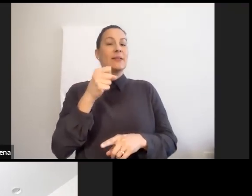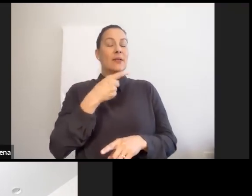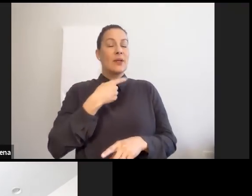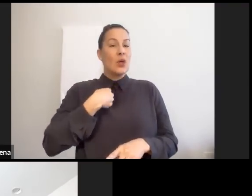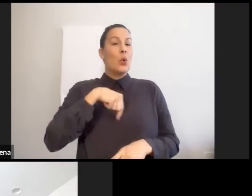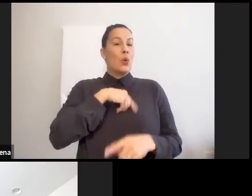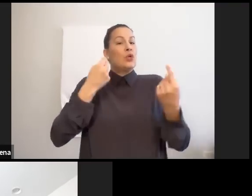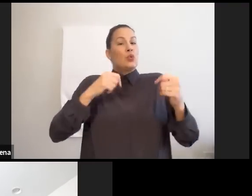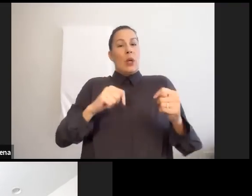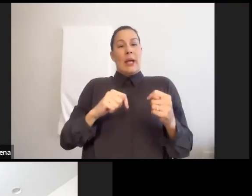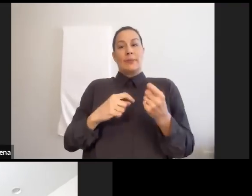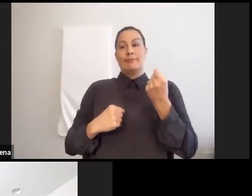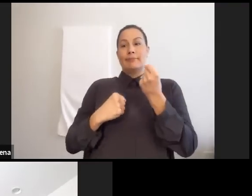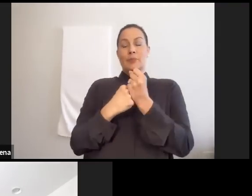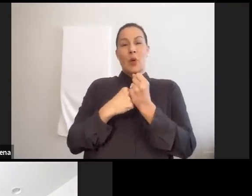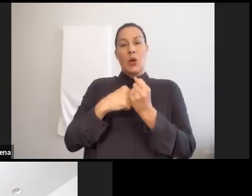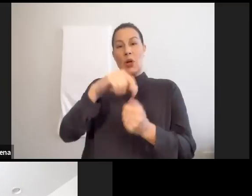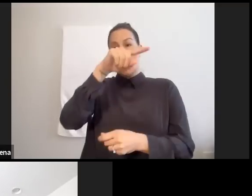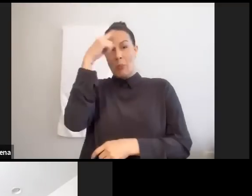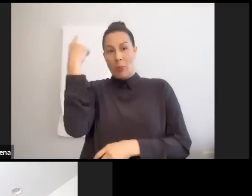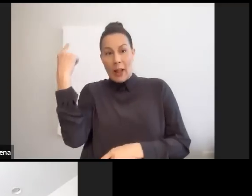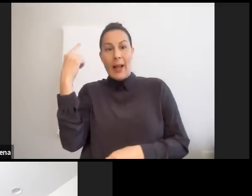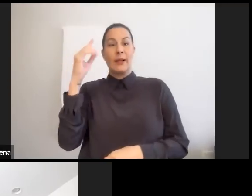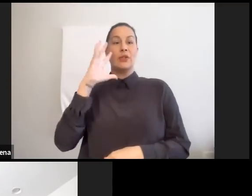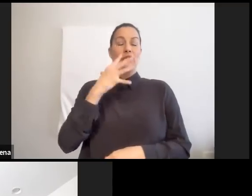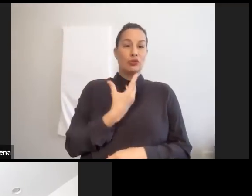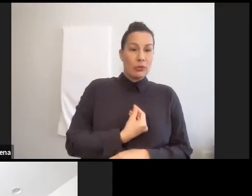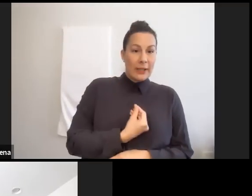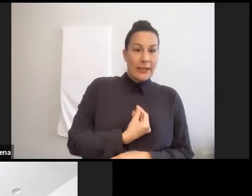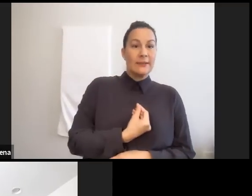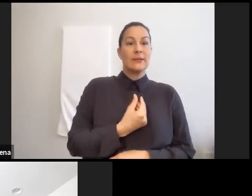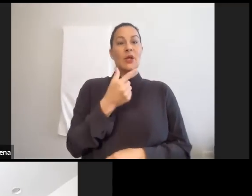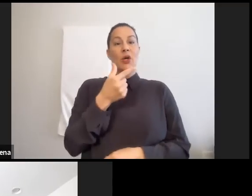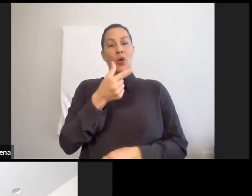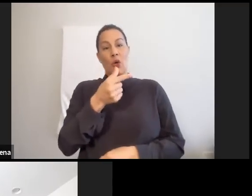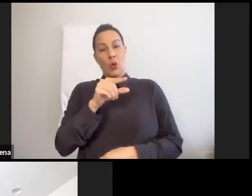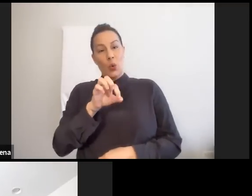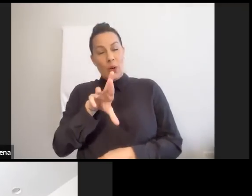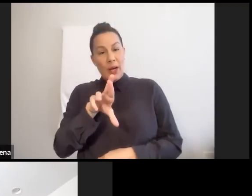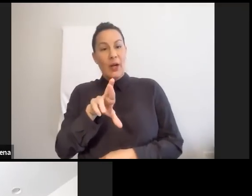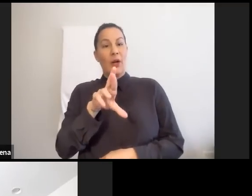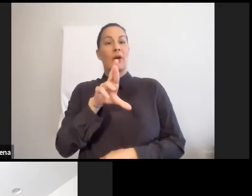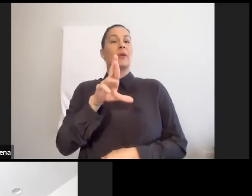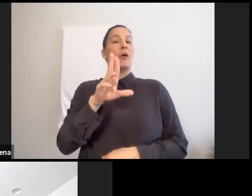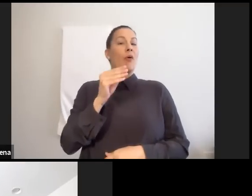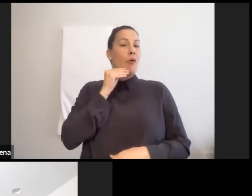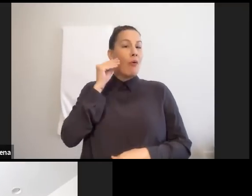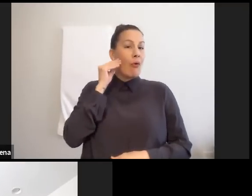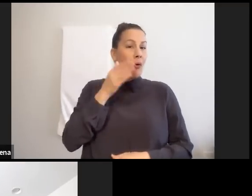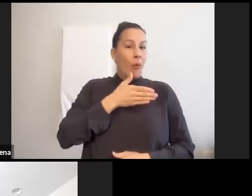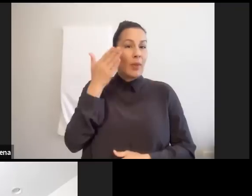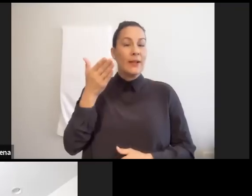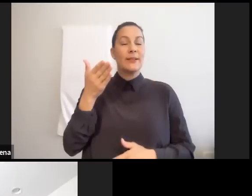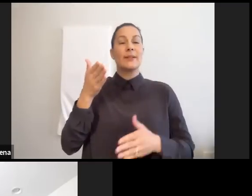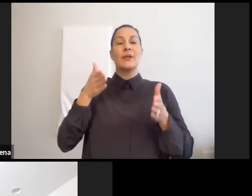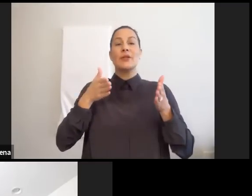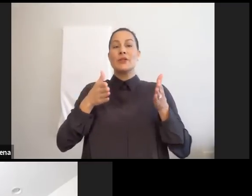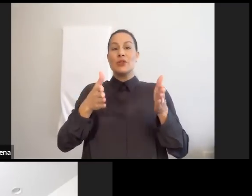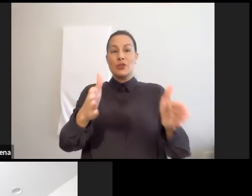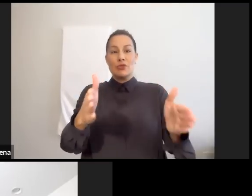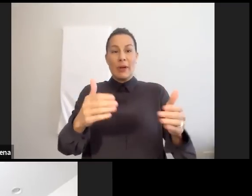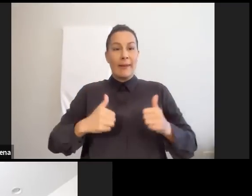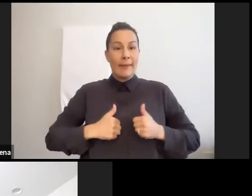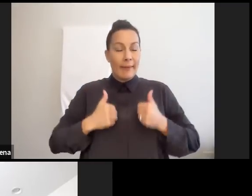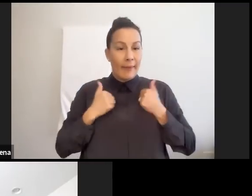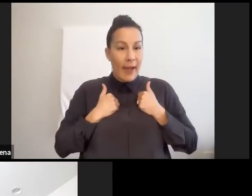workers in the community, our Black trans sex workers, queer sex workers, unhoused, street-based, drug-using sex workers, which